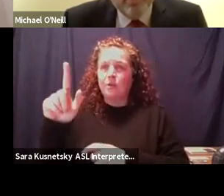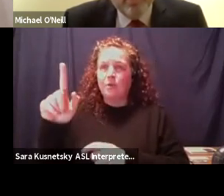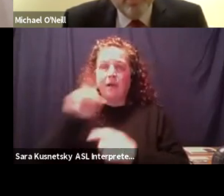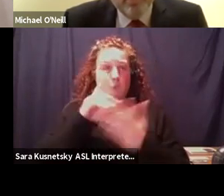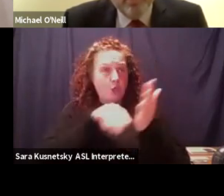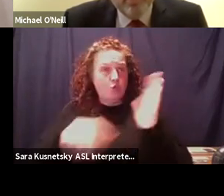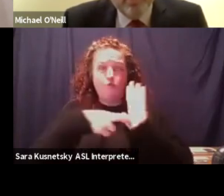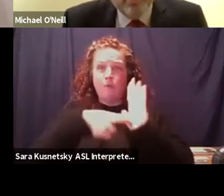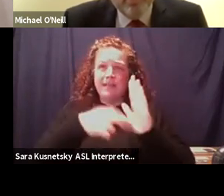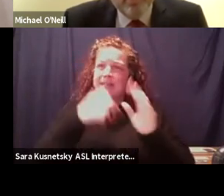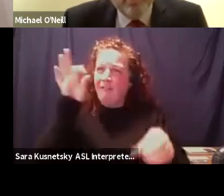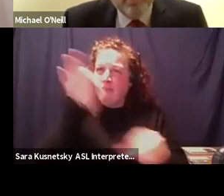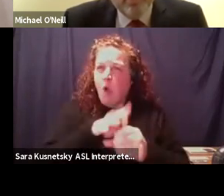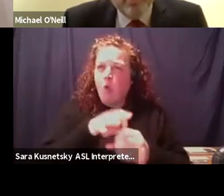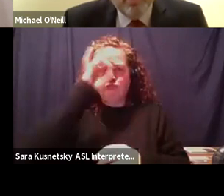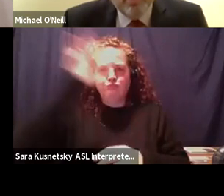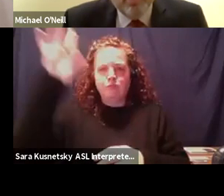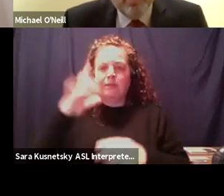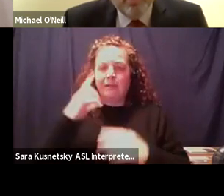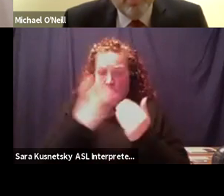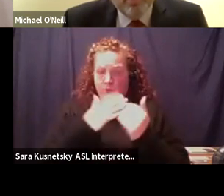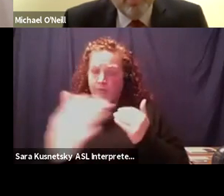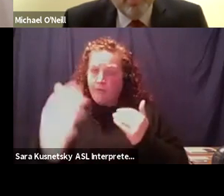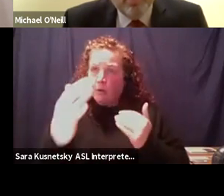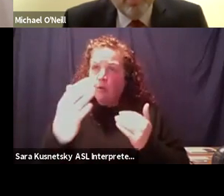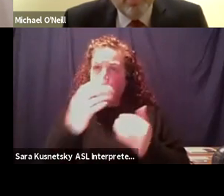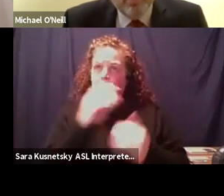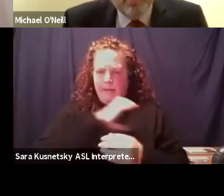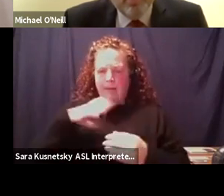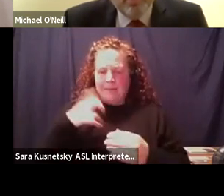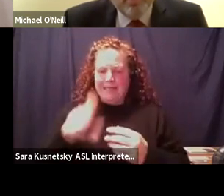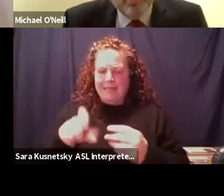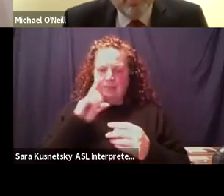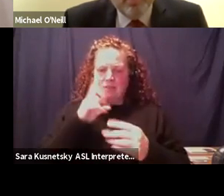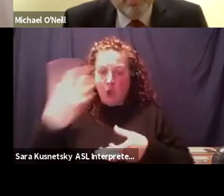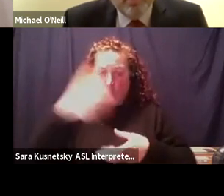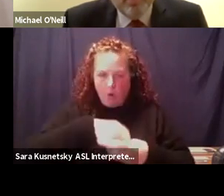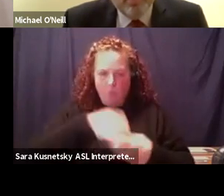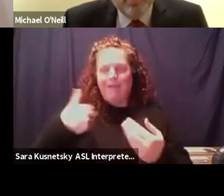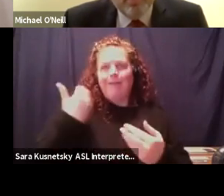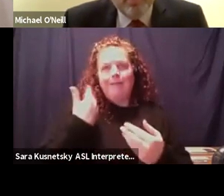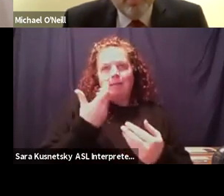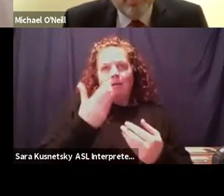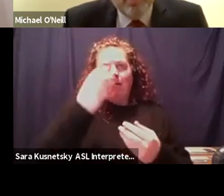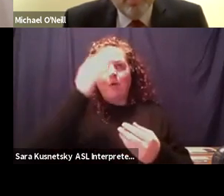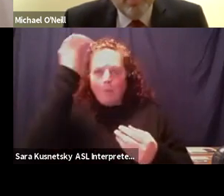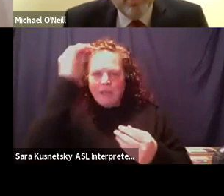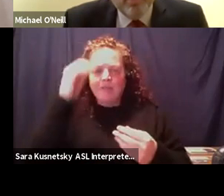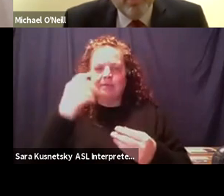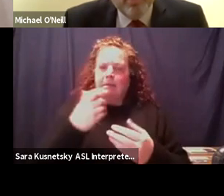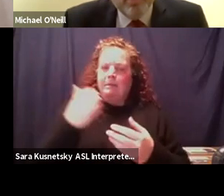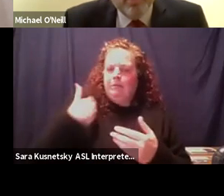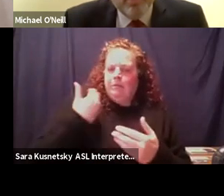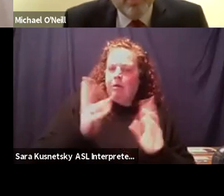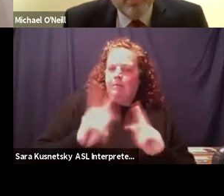me. Moving forward, the school committee needs to start making visible efforts to incorporate the opinions and needs of young people. We do not just want to be heard.